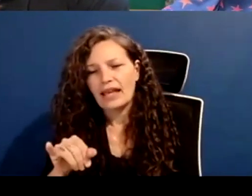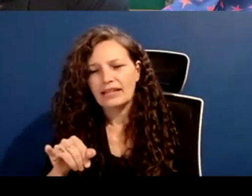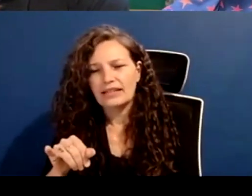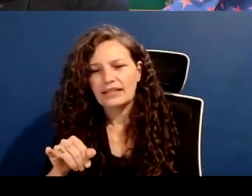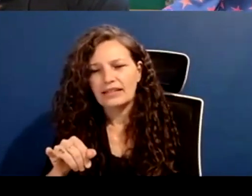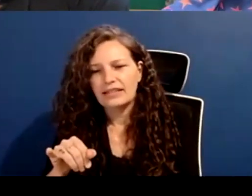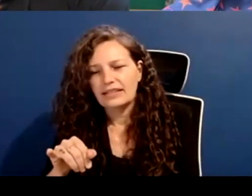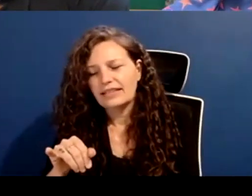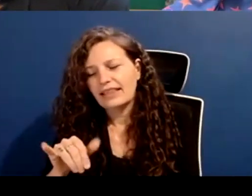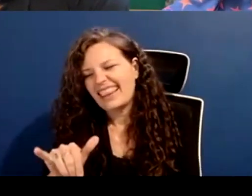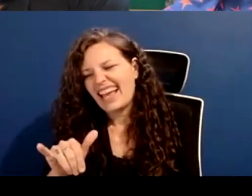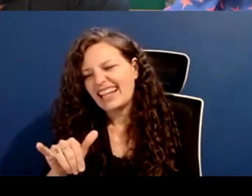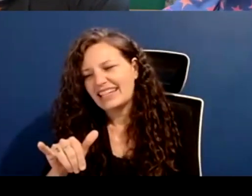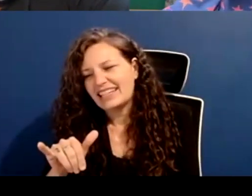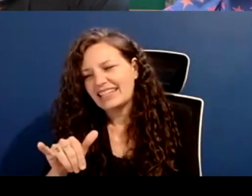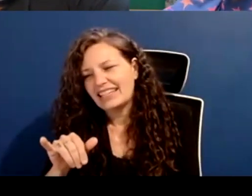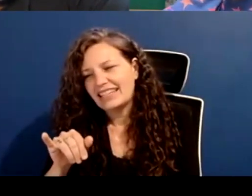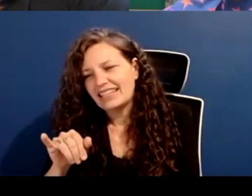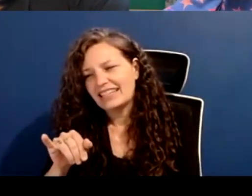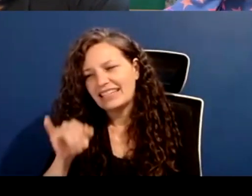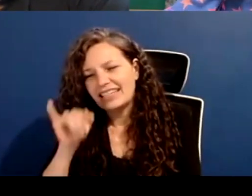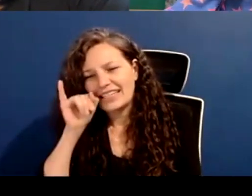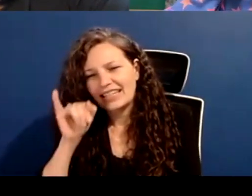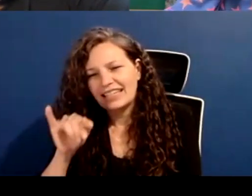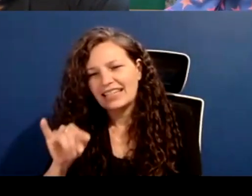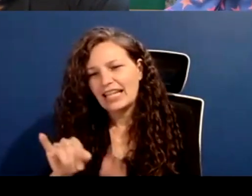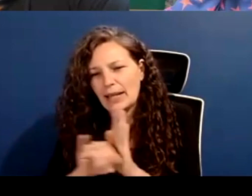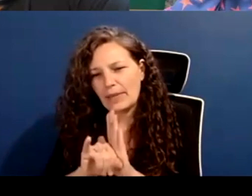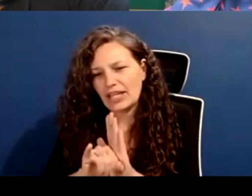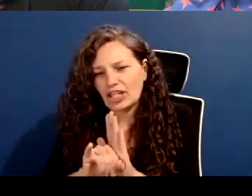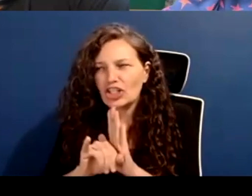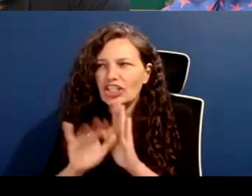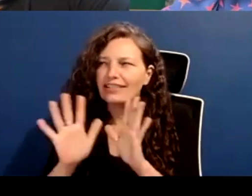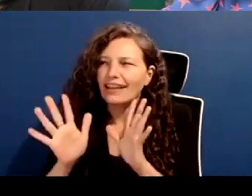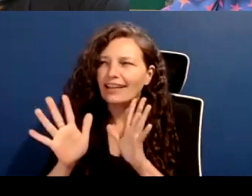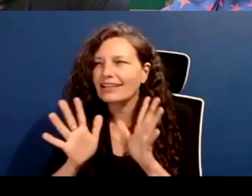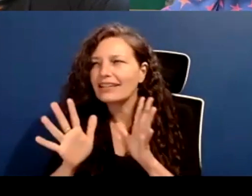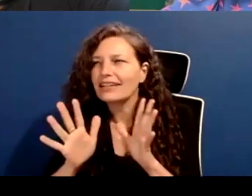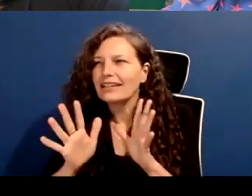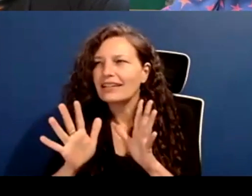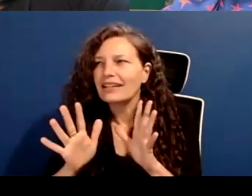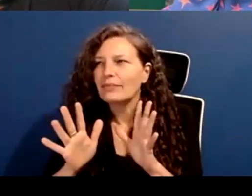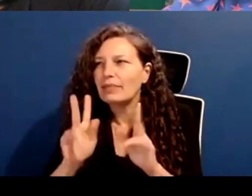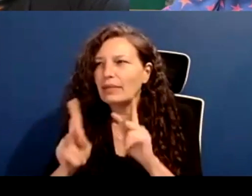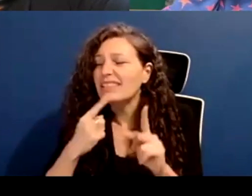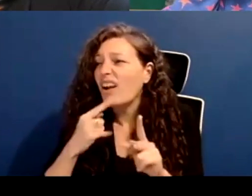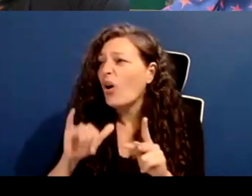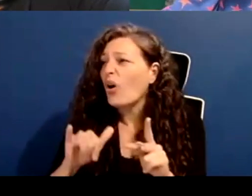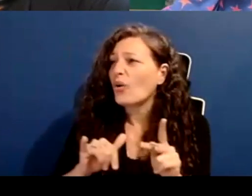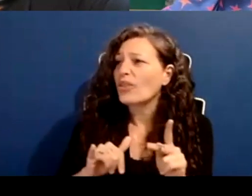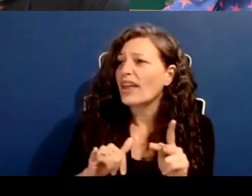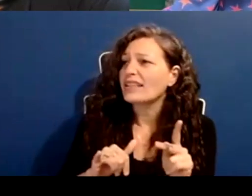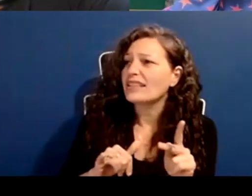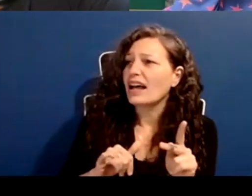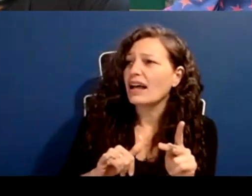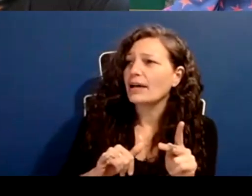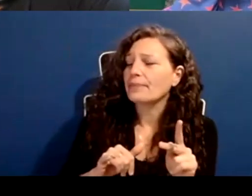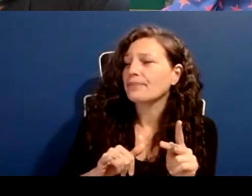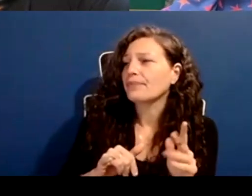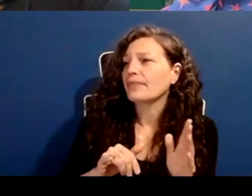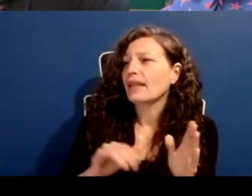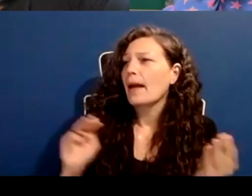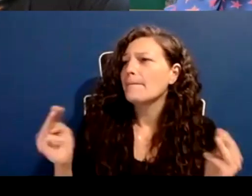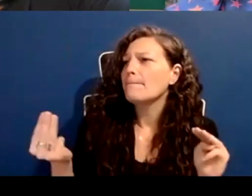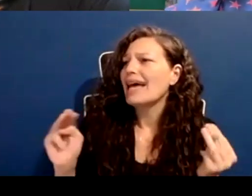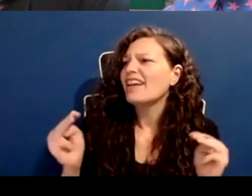from folks, that it's a metaphor. People are quick to assure me. And it's interesting what's a metaphor and what's literal when